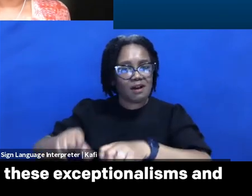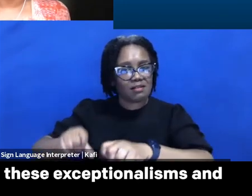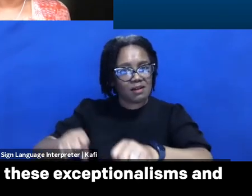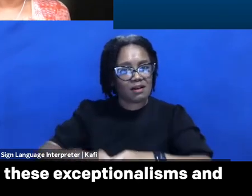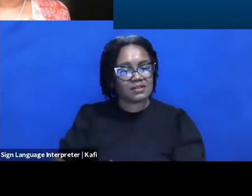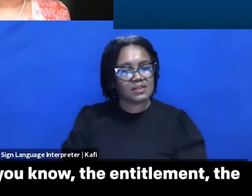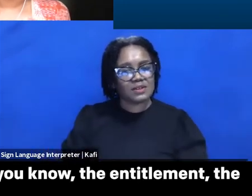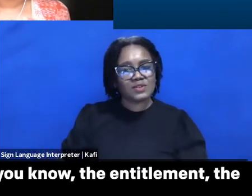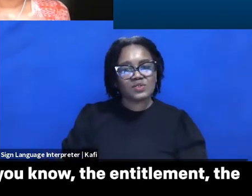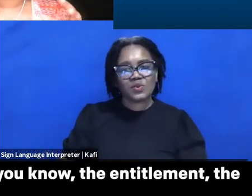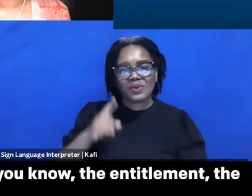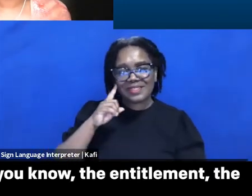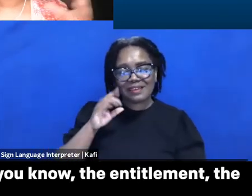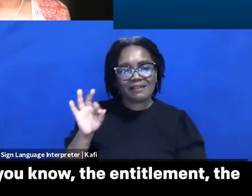and